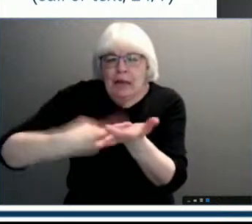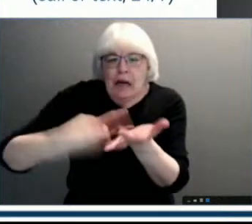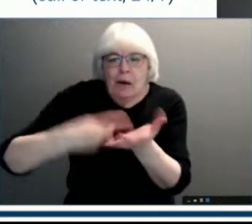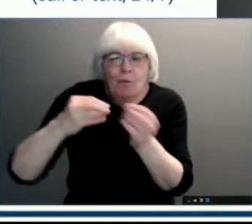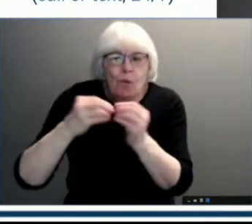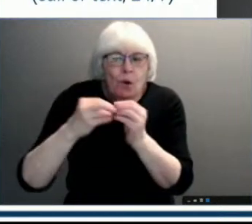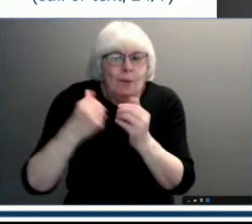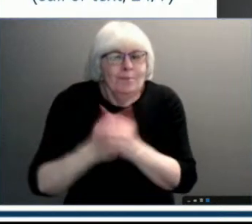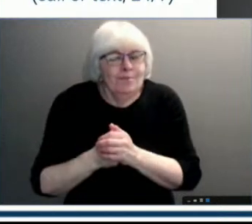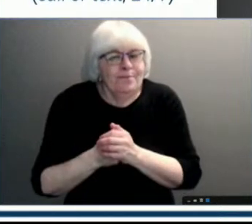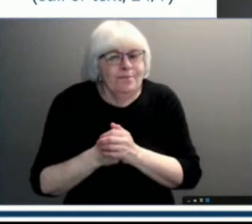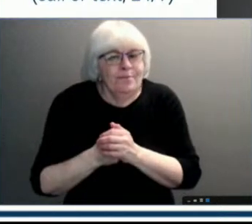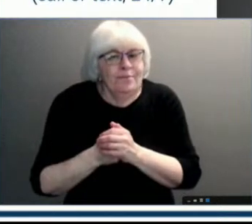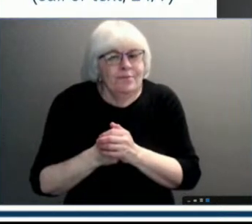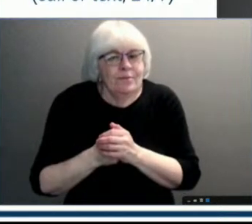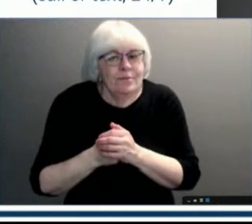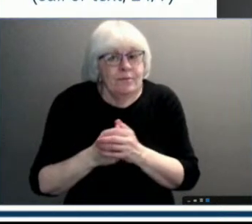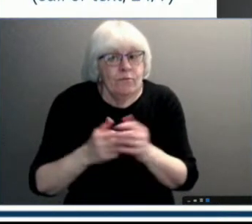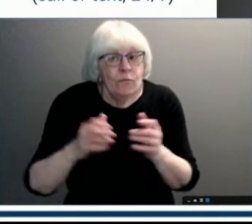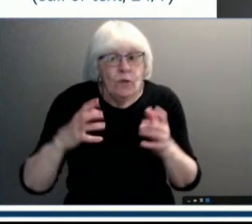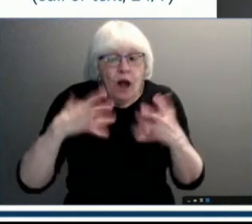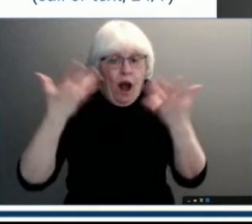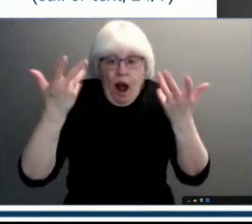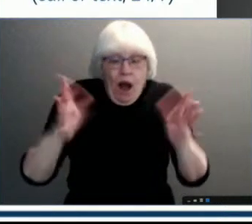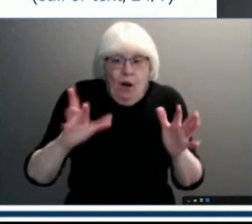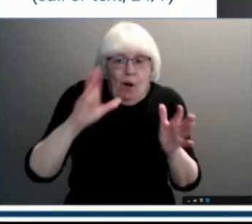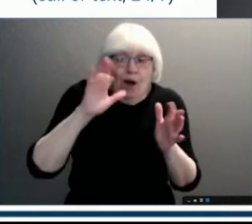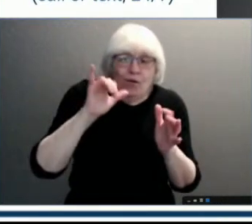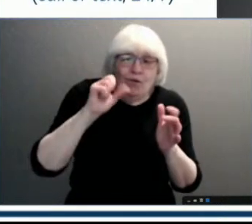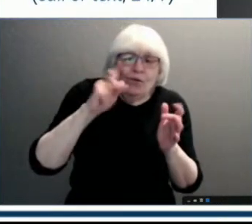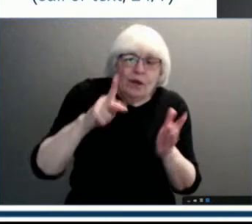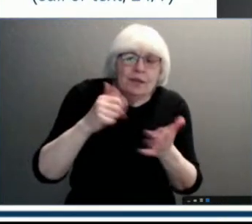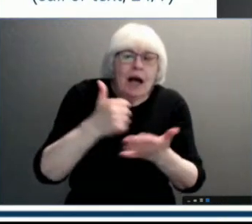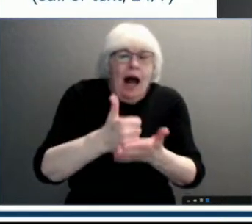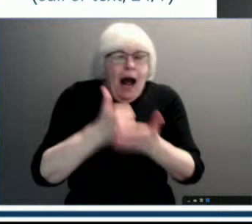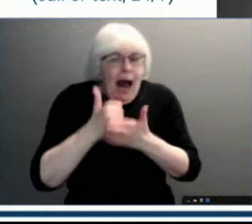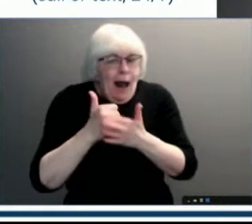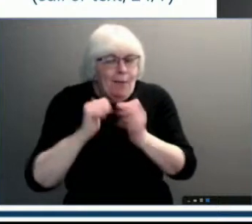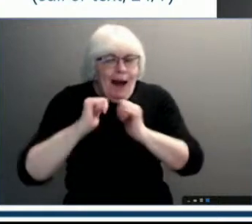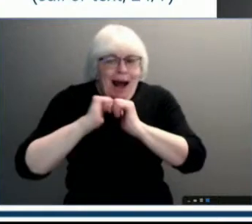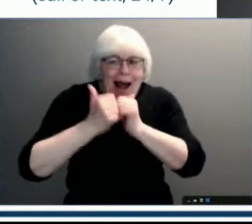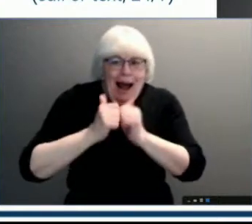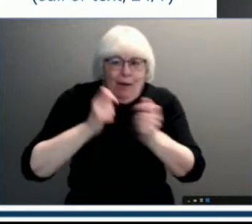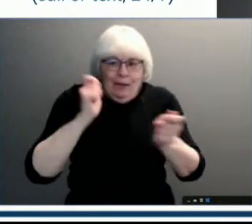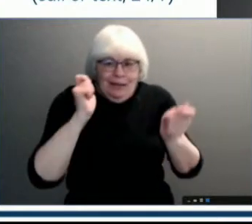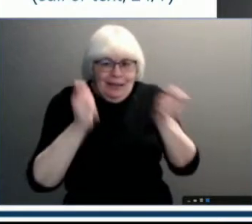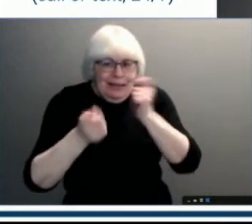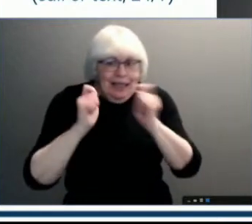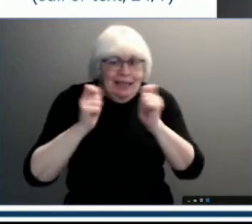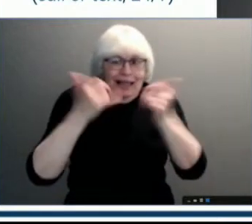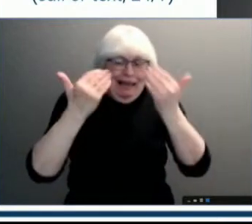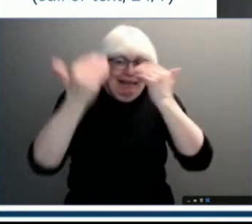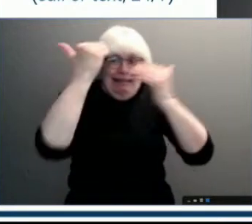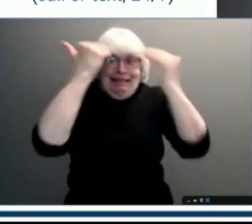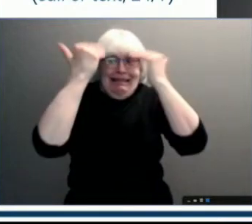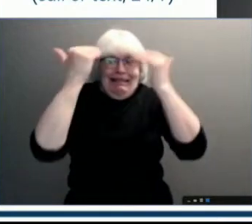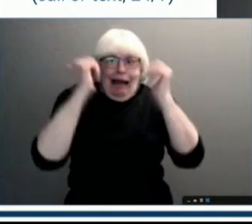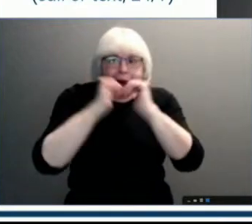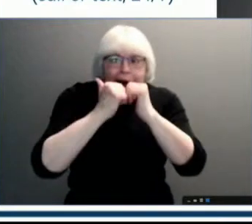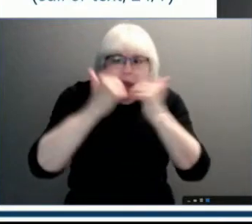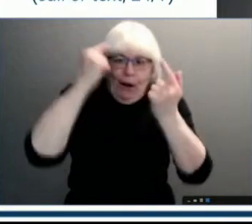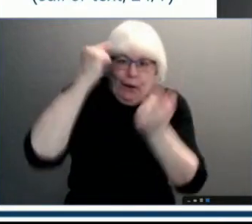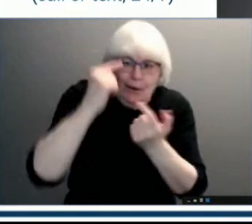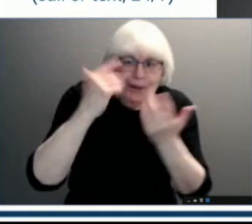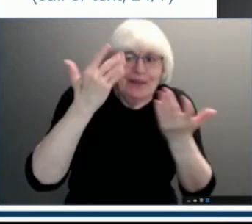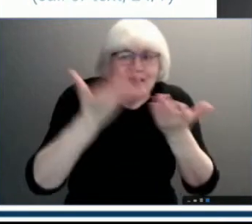risk, but also help us deal with the workforce pressures, whether it's in healthcare or the workforce pressures that are